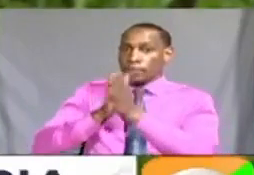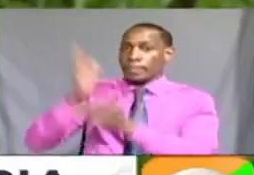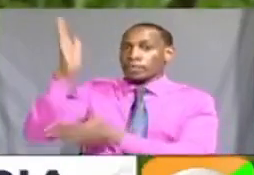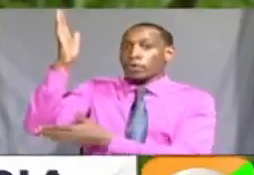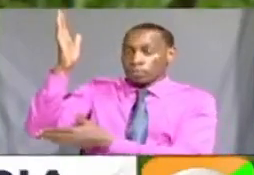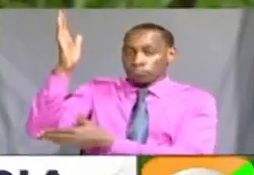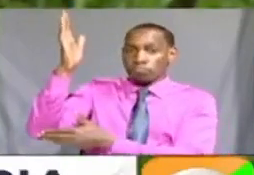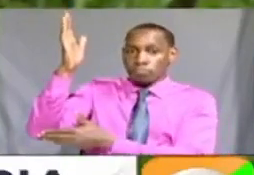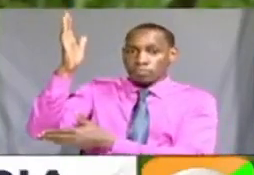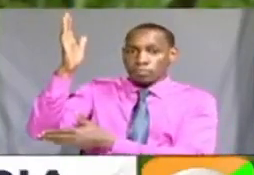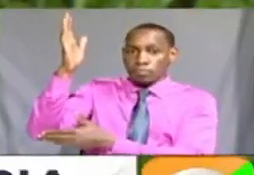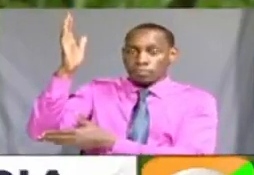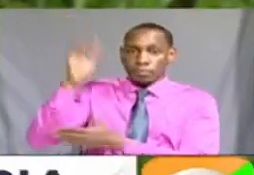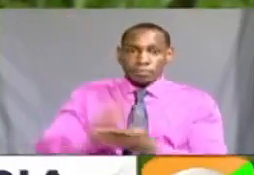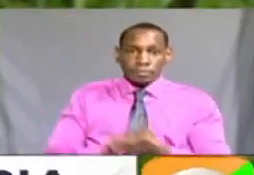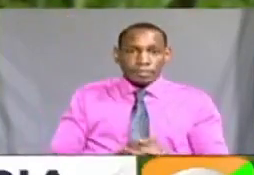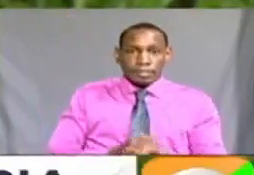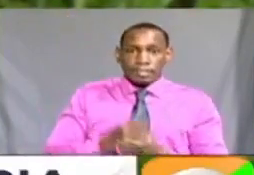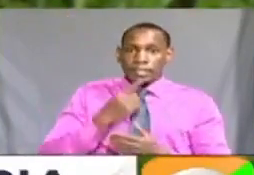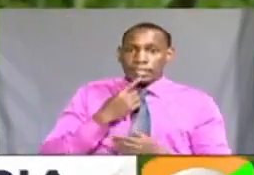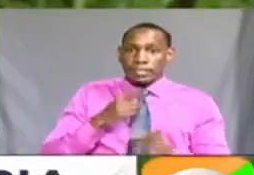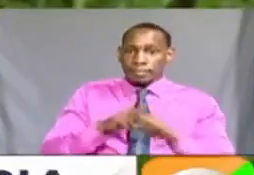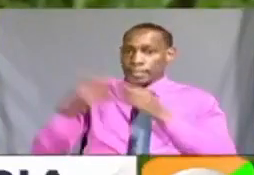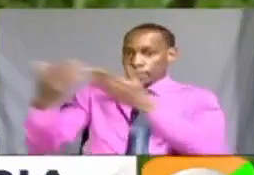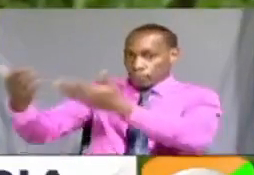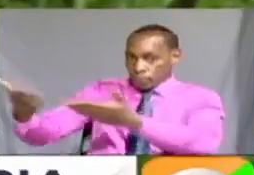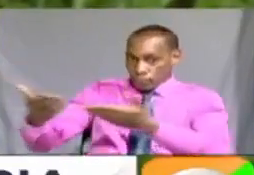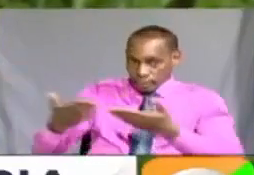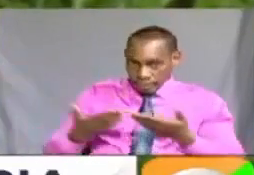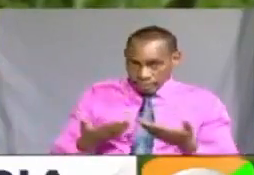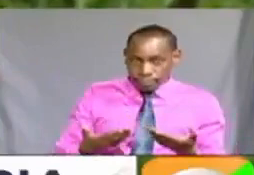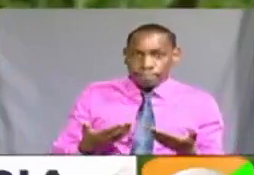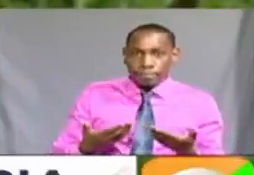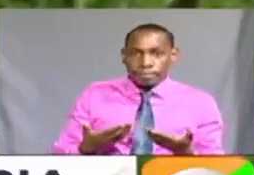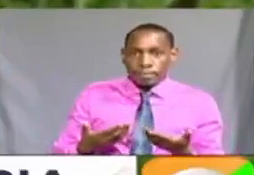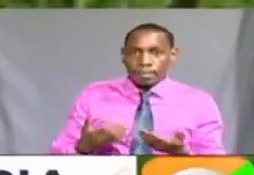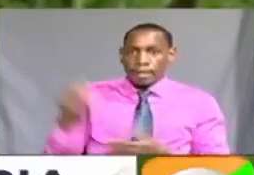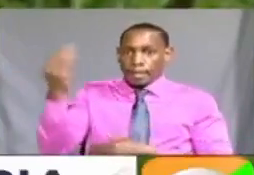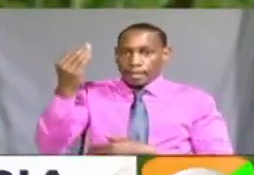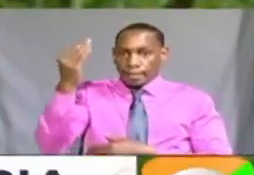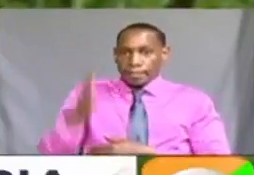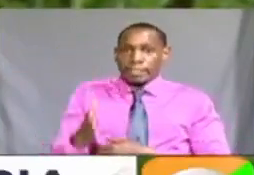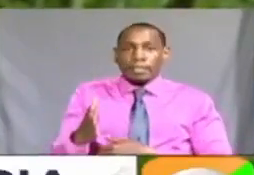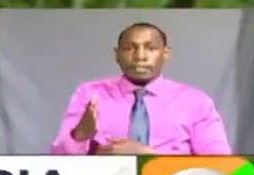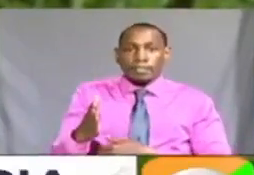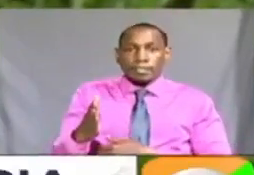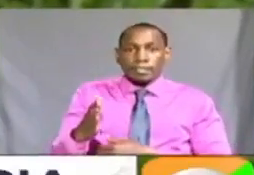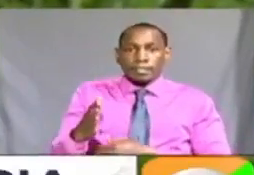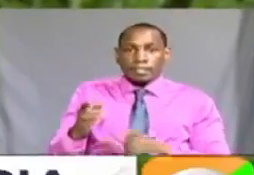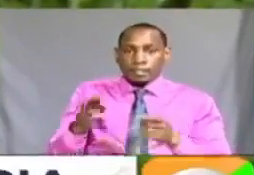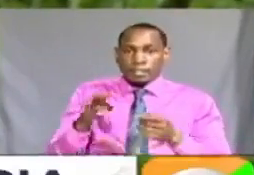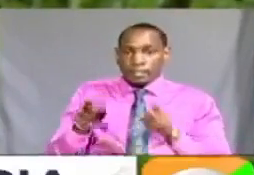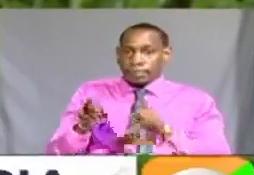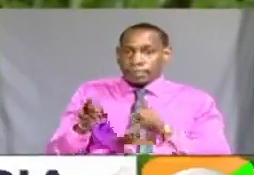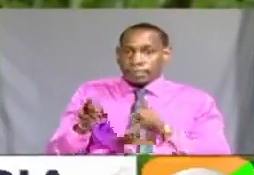maker. So we welcome you, moderator. Mm-hmm. You buried